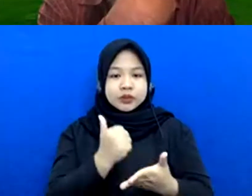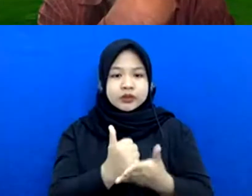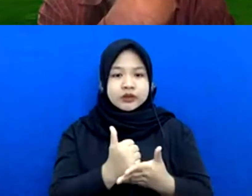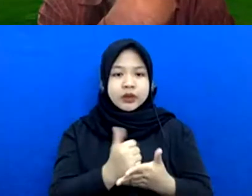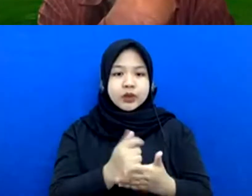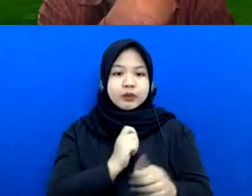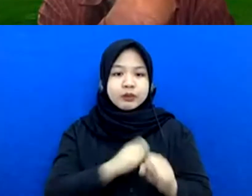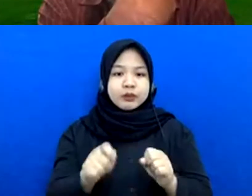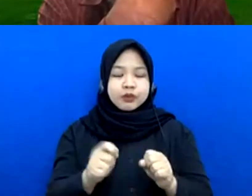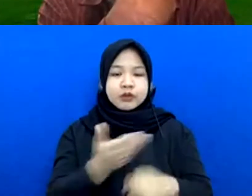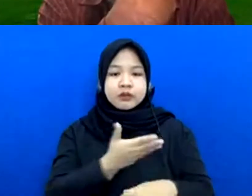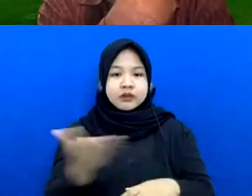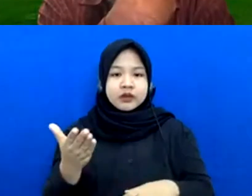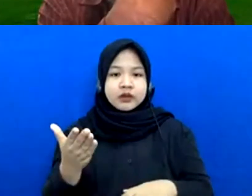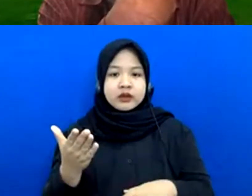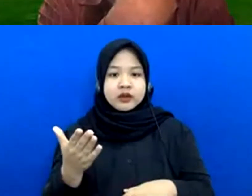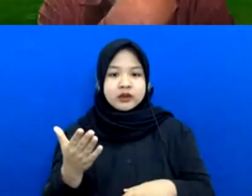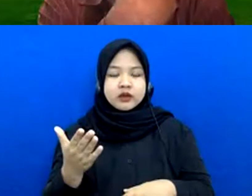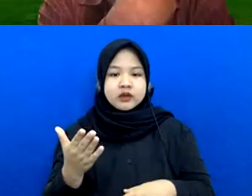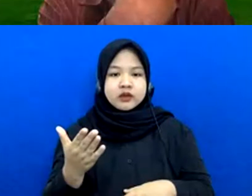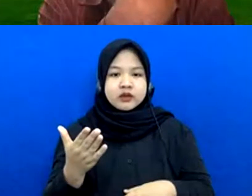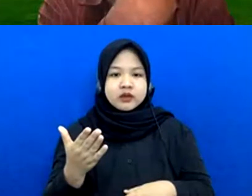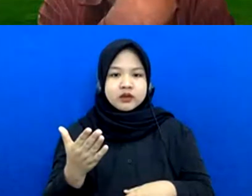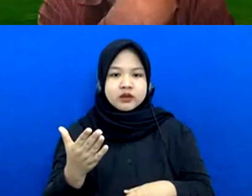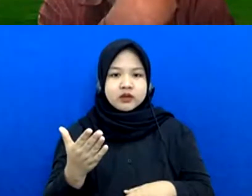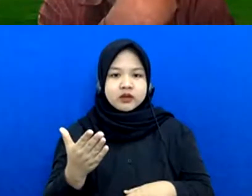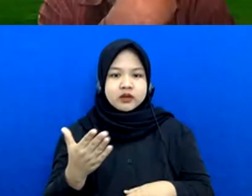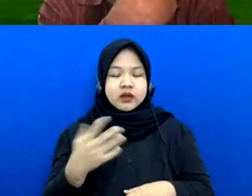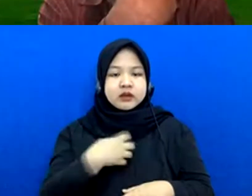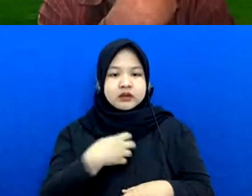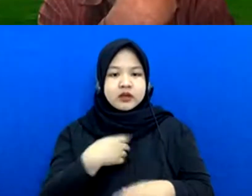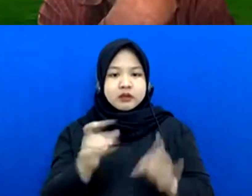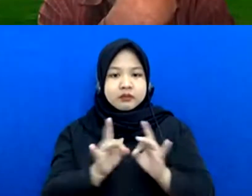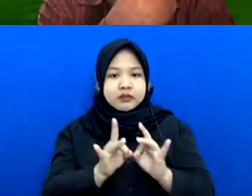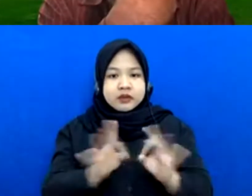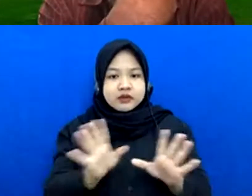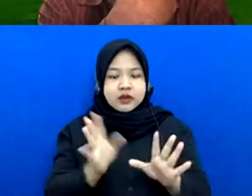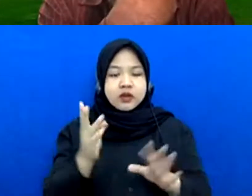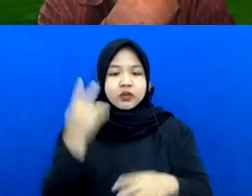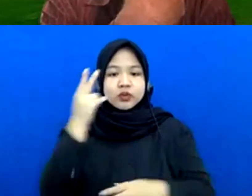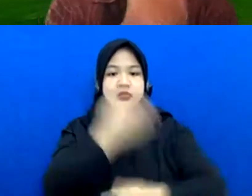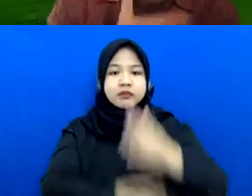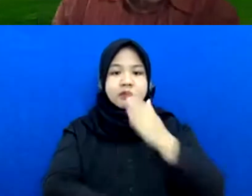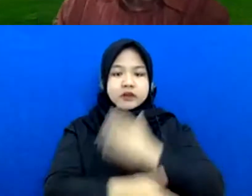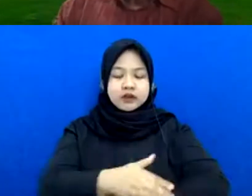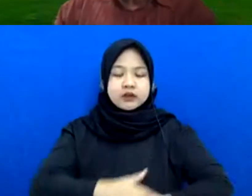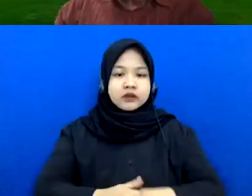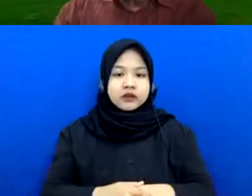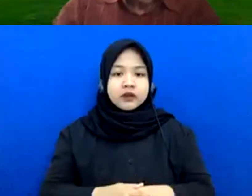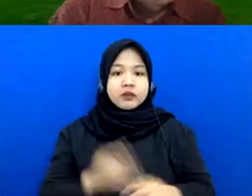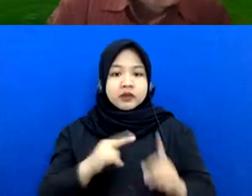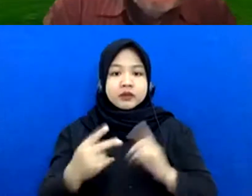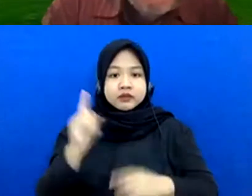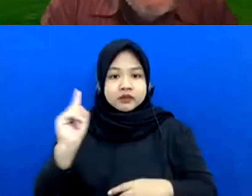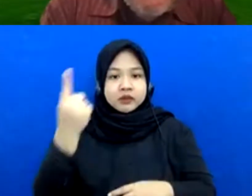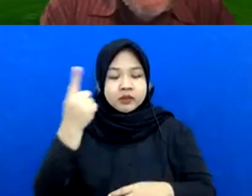actually make them have a different attitude towards students with disability. So the perception